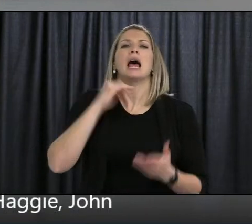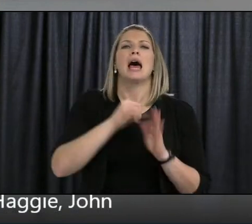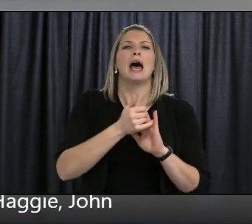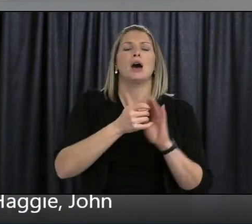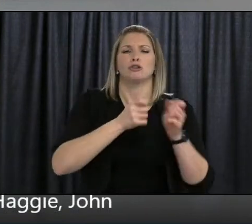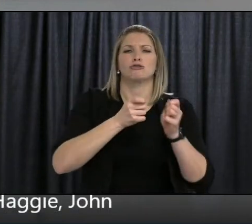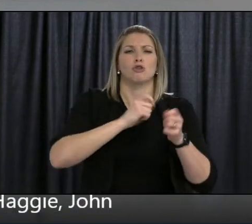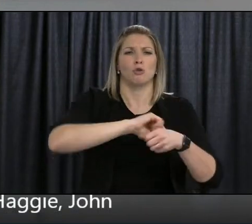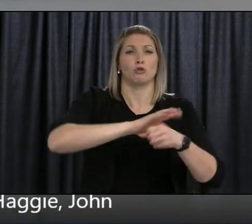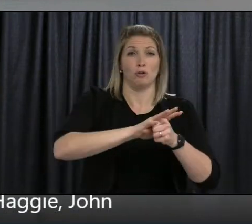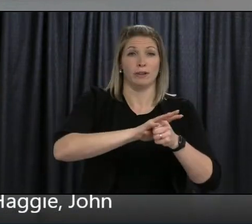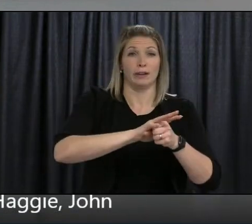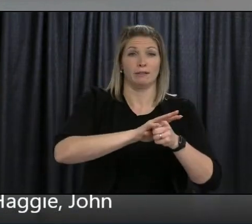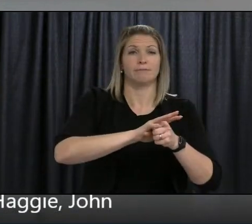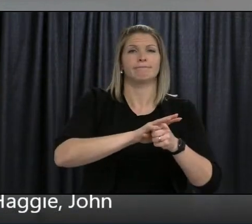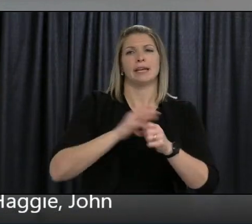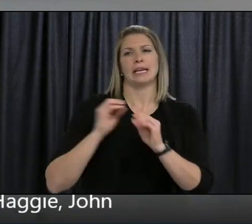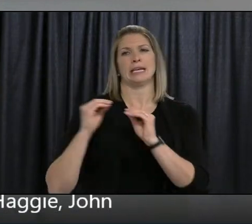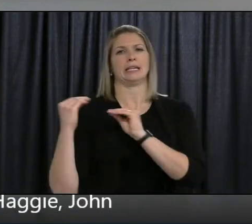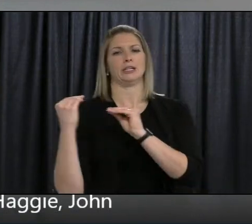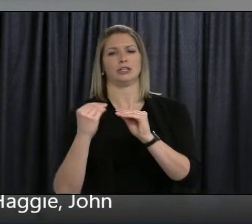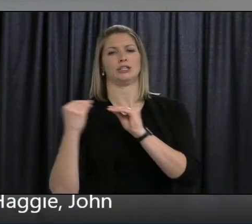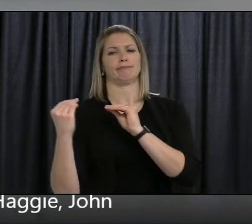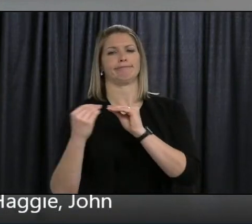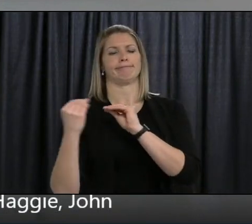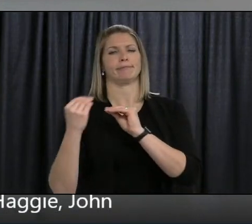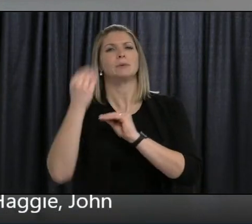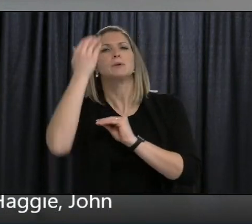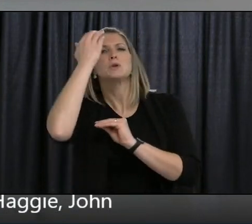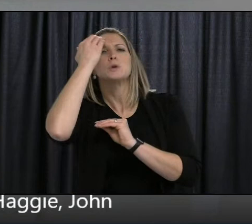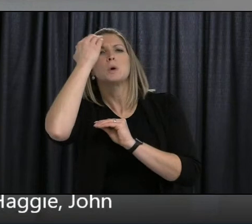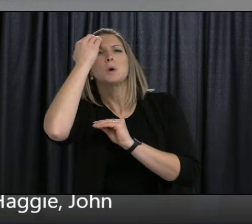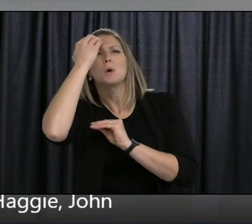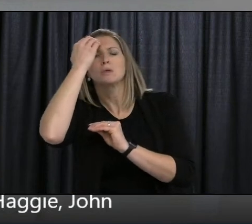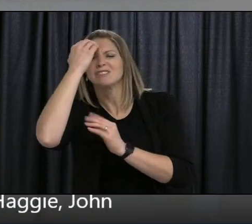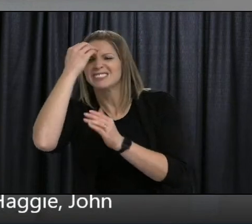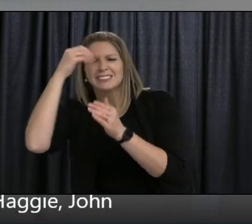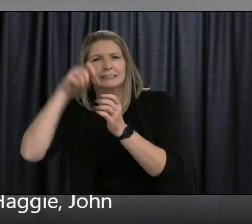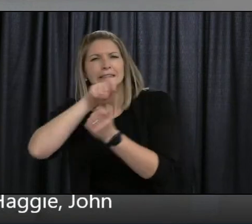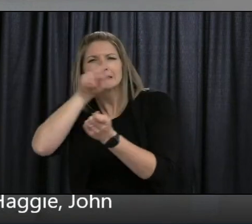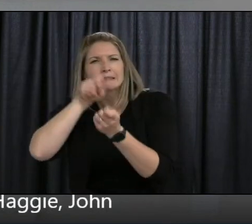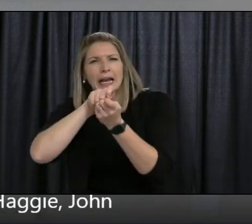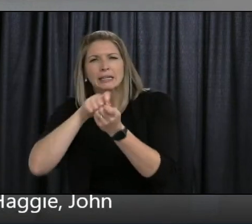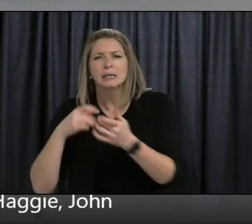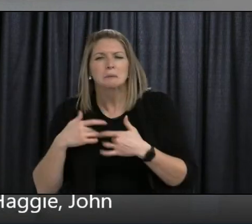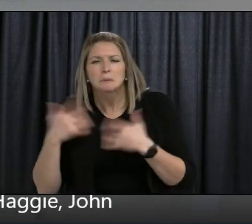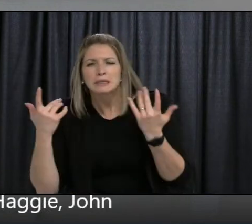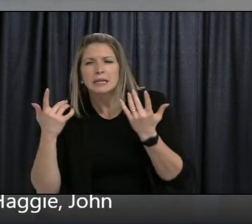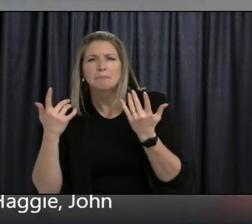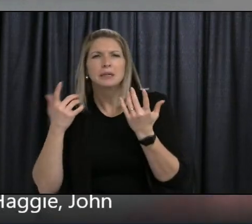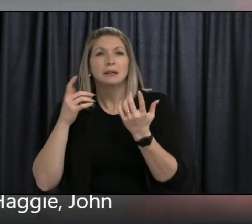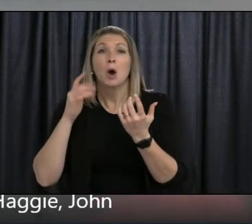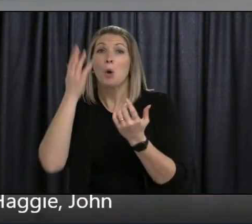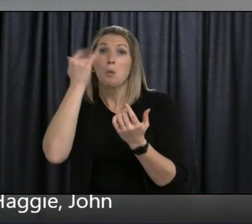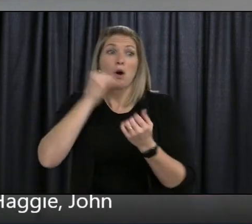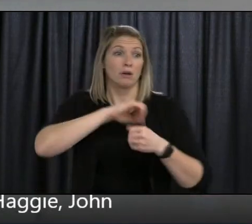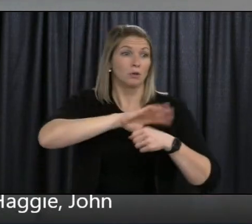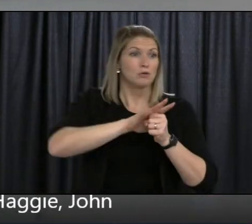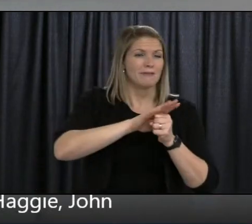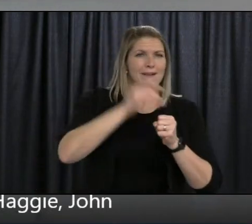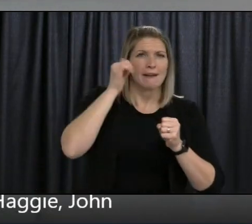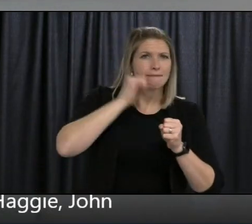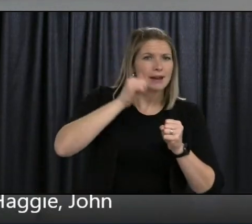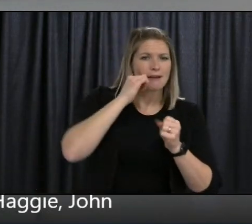because of the fact that a lot of what we thought we knew about the virus has actually changed and continues to change, that